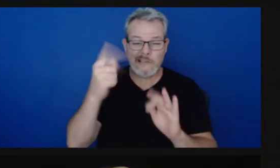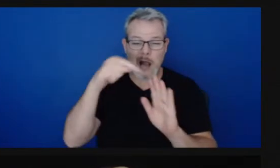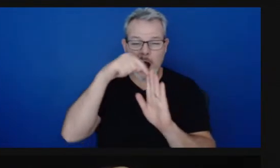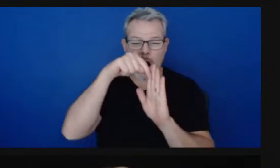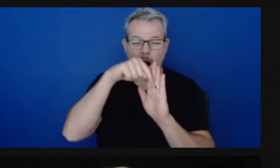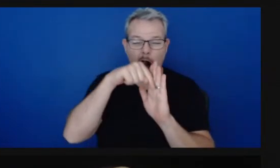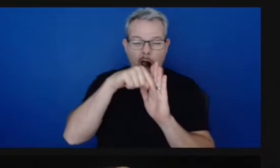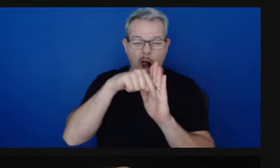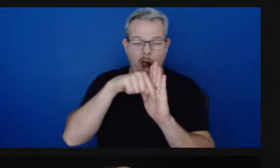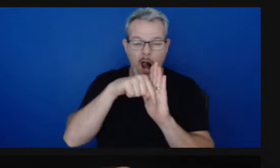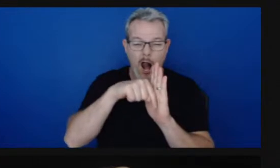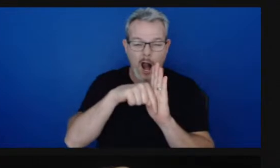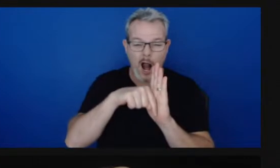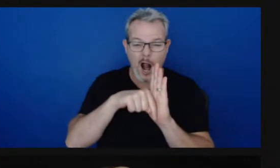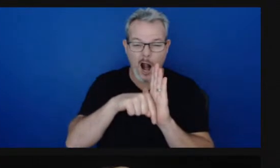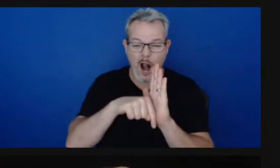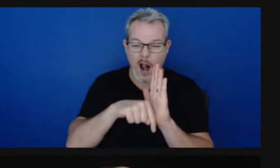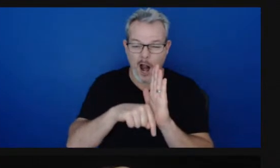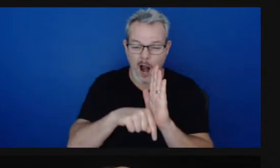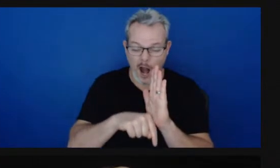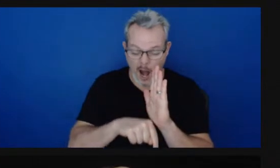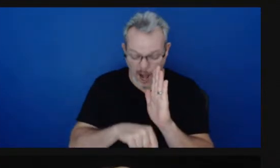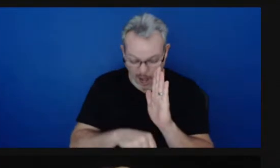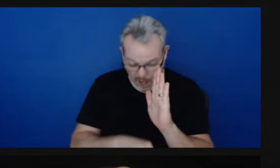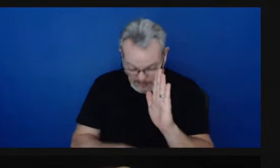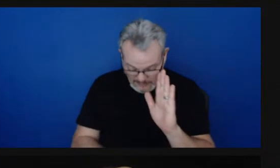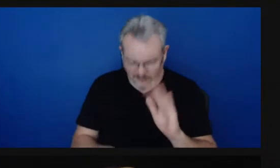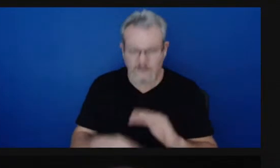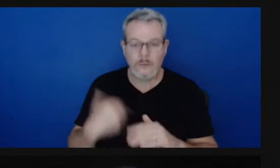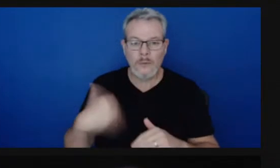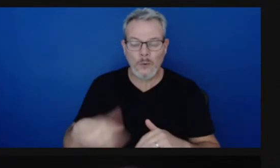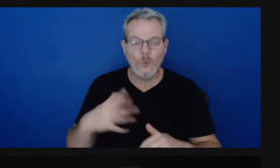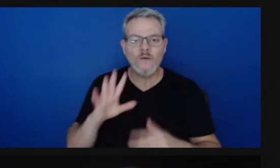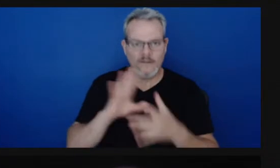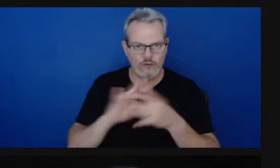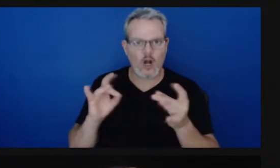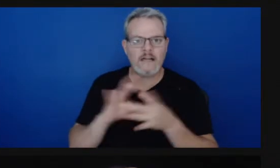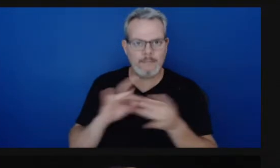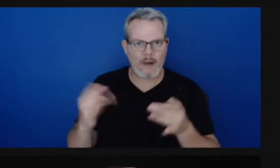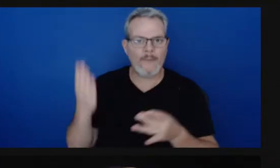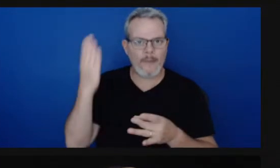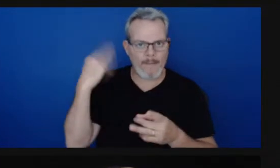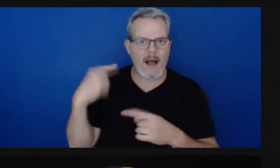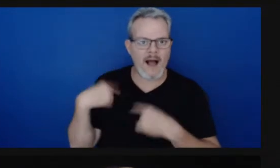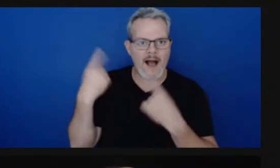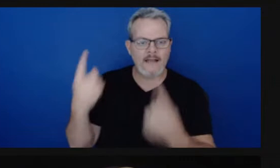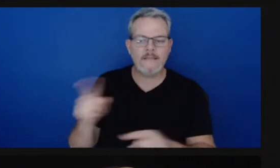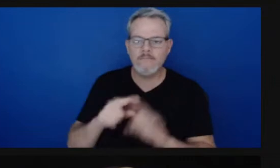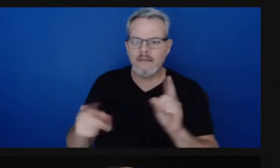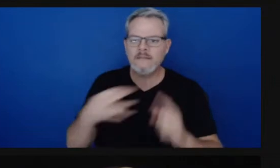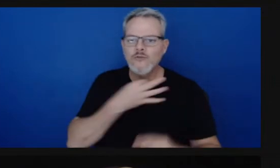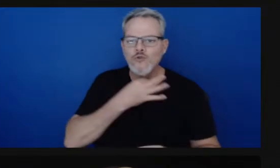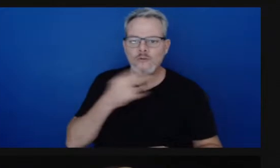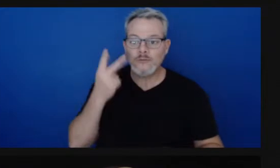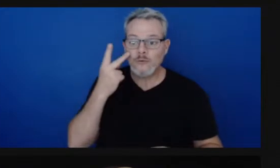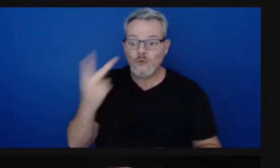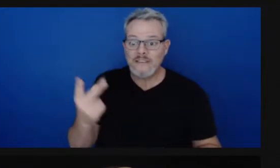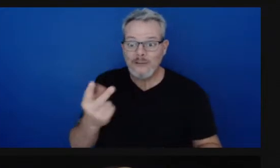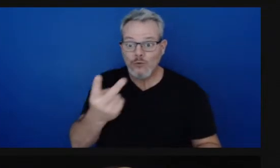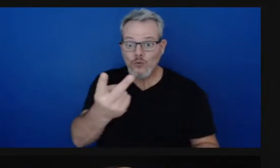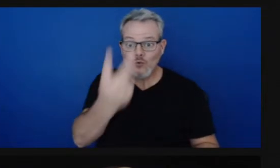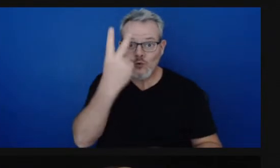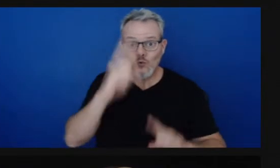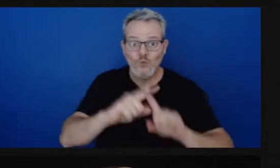about this in the past during those kind of updates, which is curious because we see two different